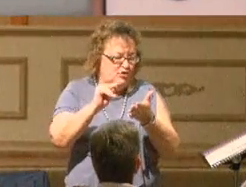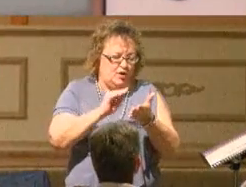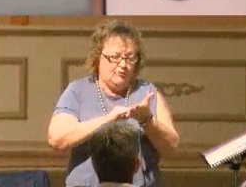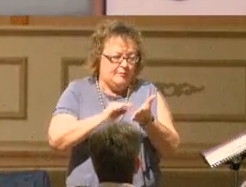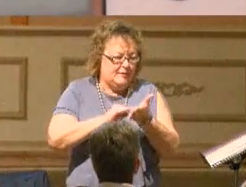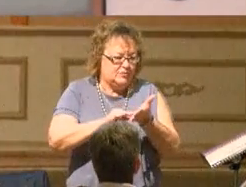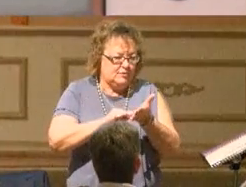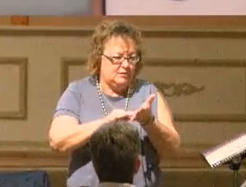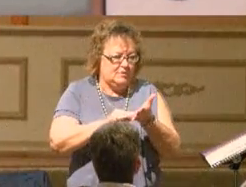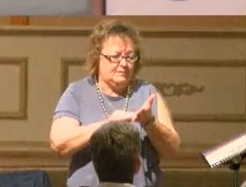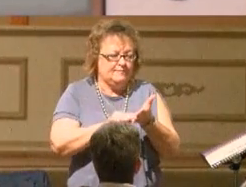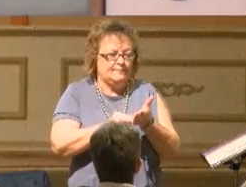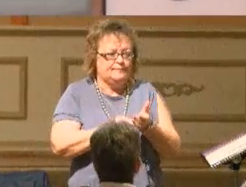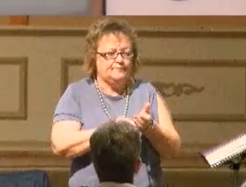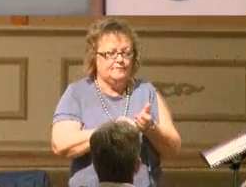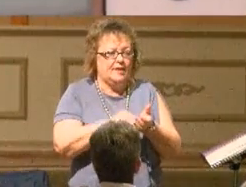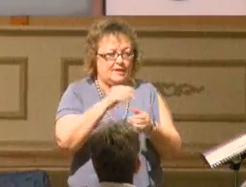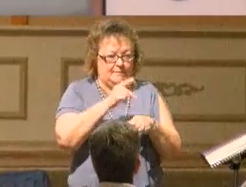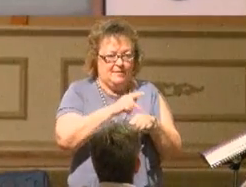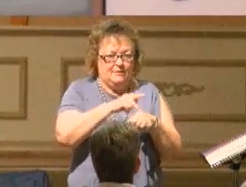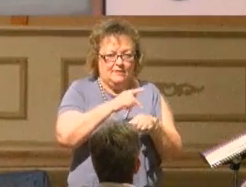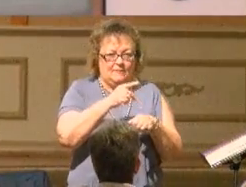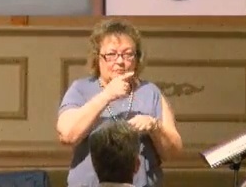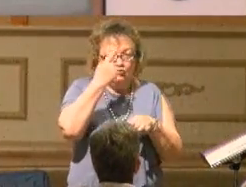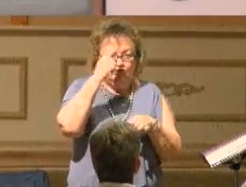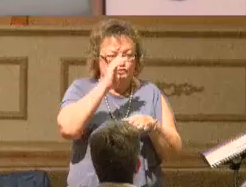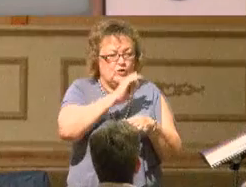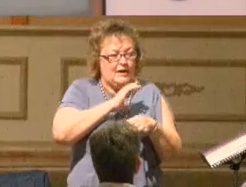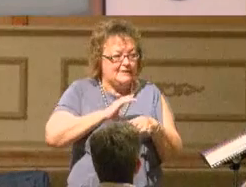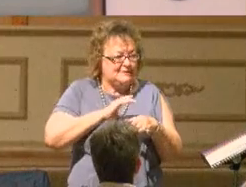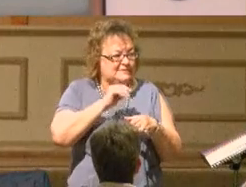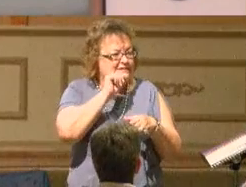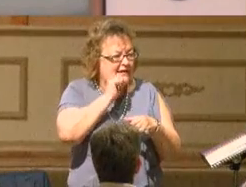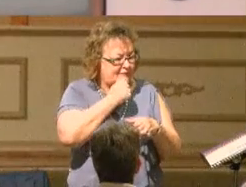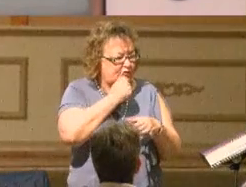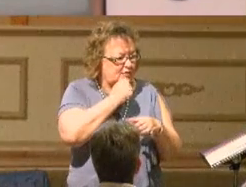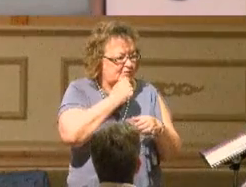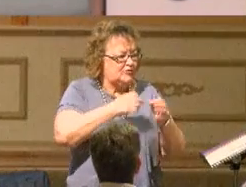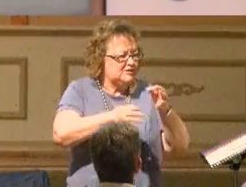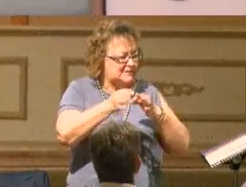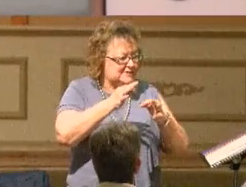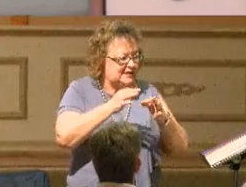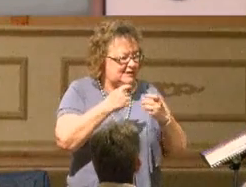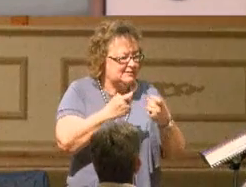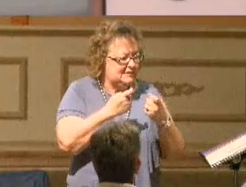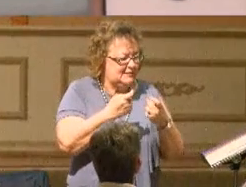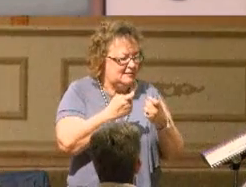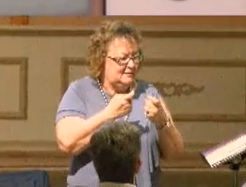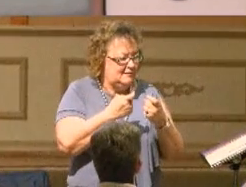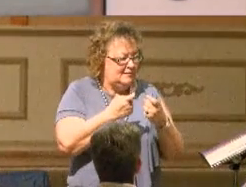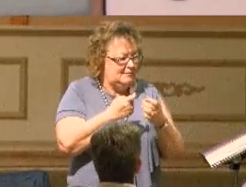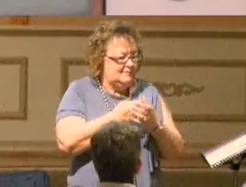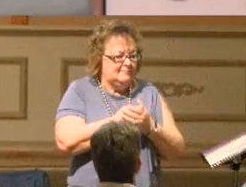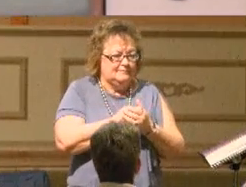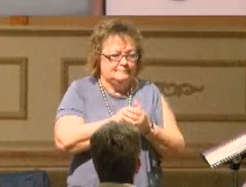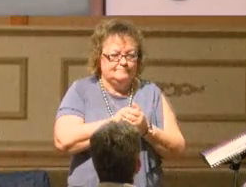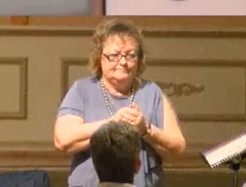Peter 3:18 says, "For Christ also hath once suffered for sins, the just for the unjust."